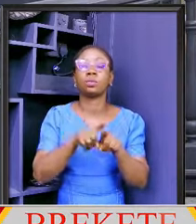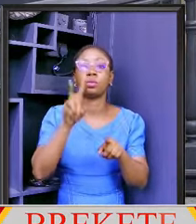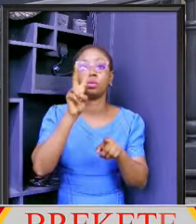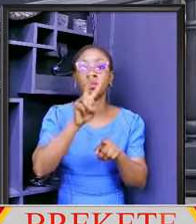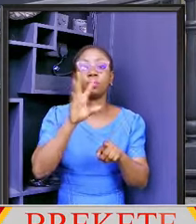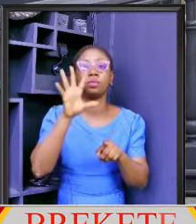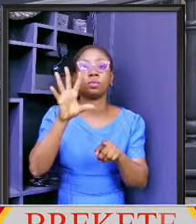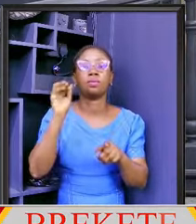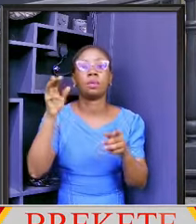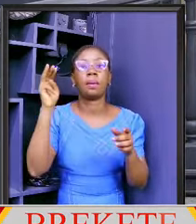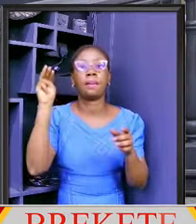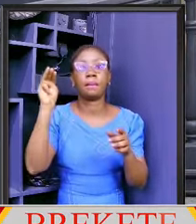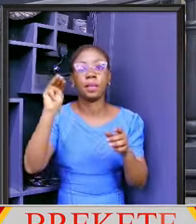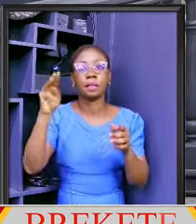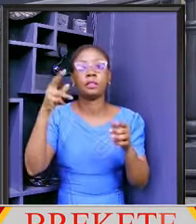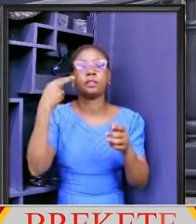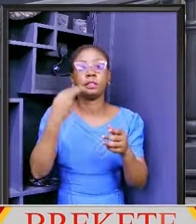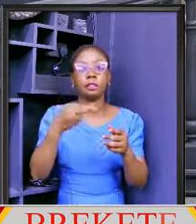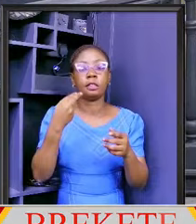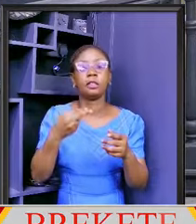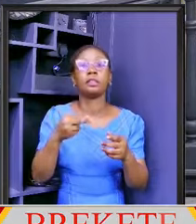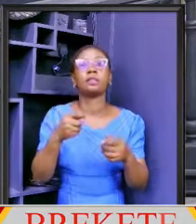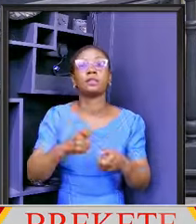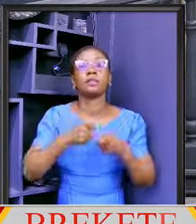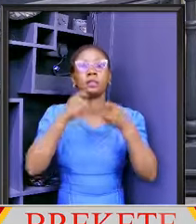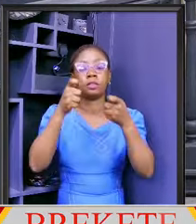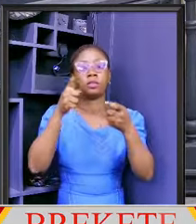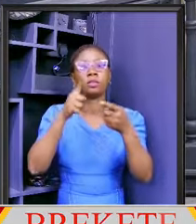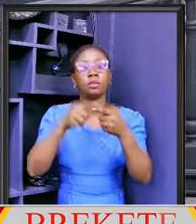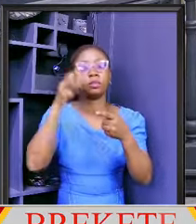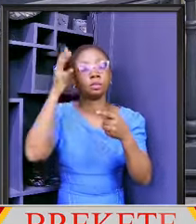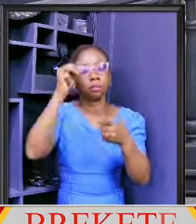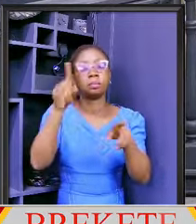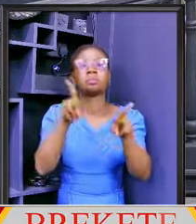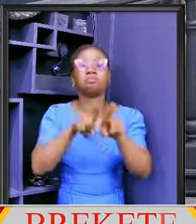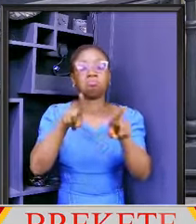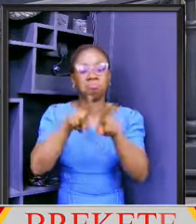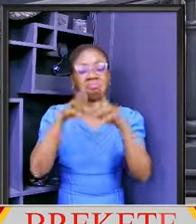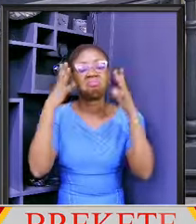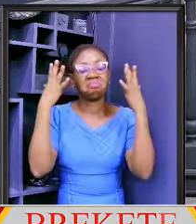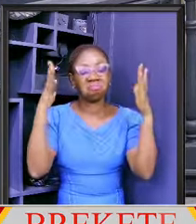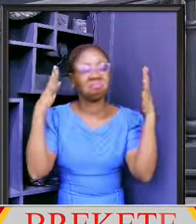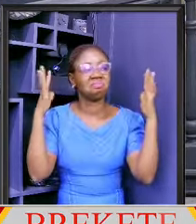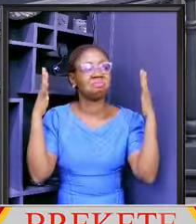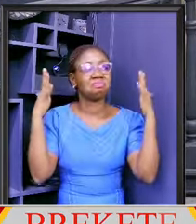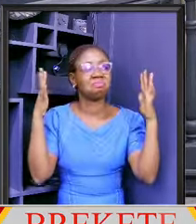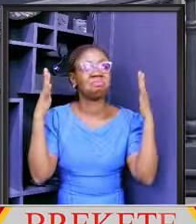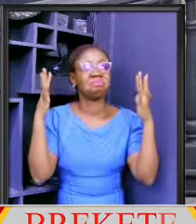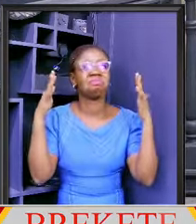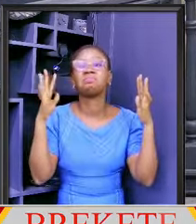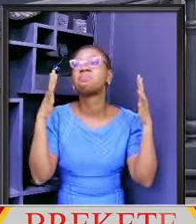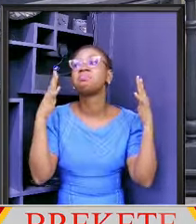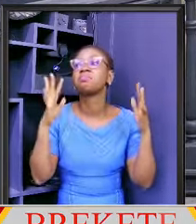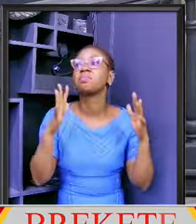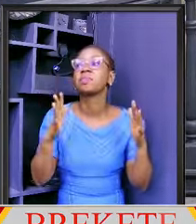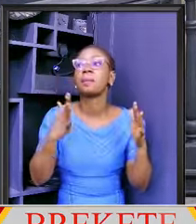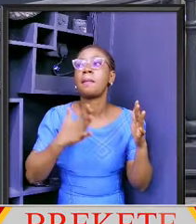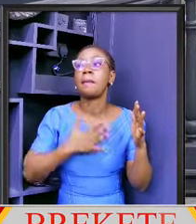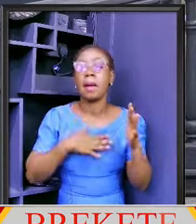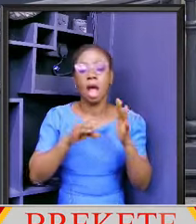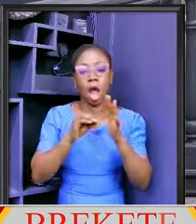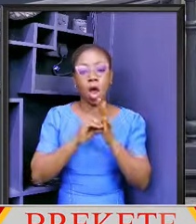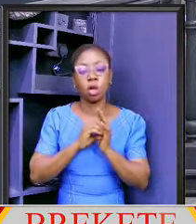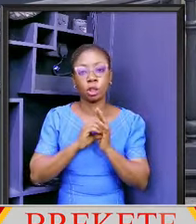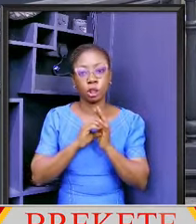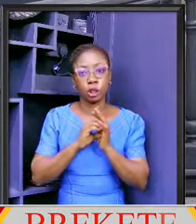250 million naira was allocated for him to study abroad. Oh, yes. So my own